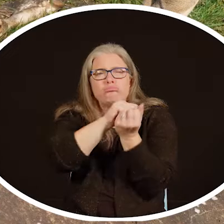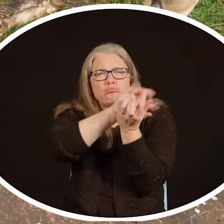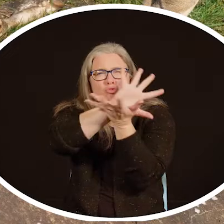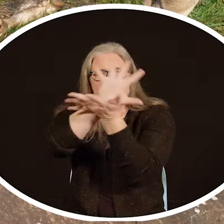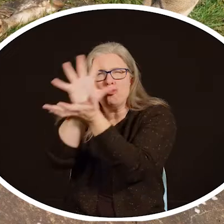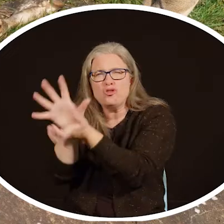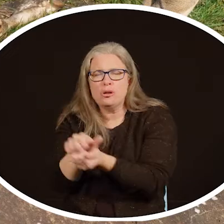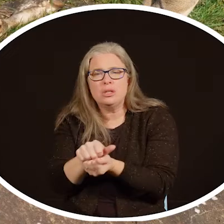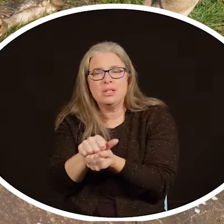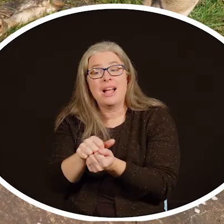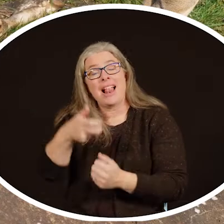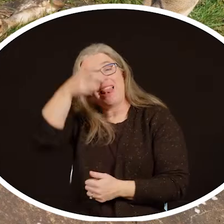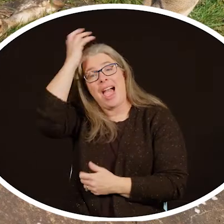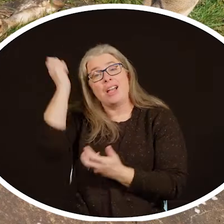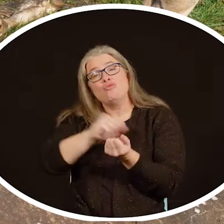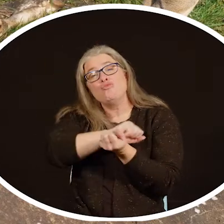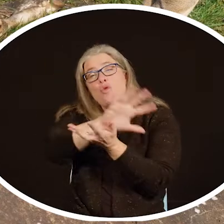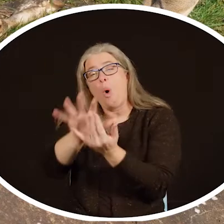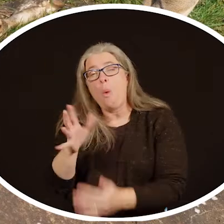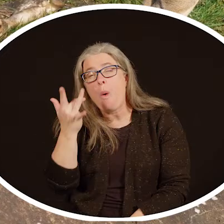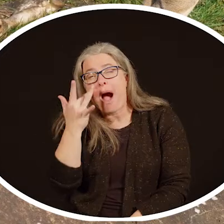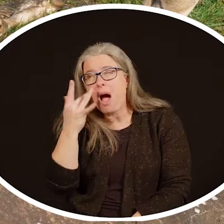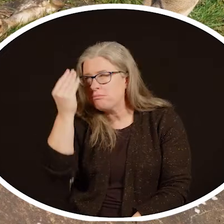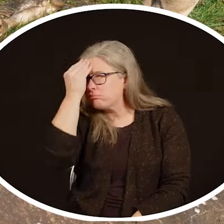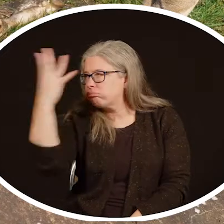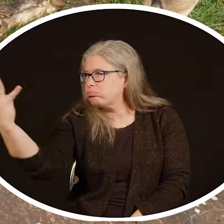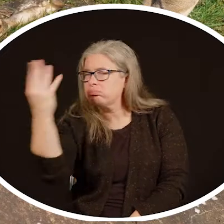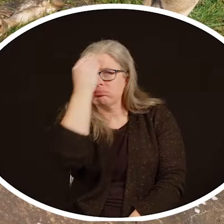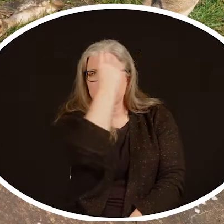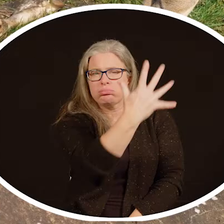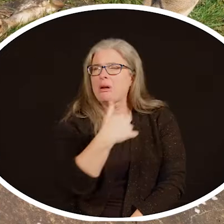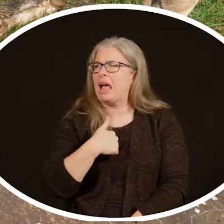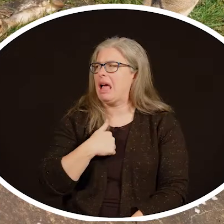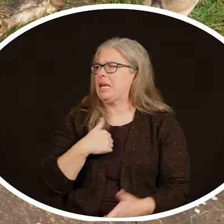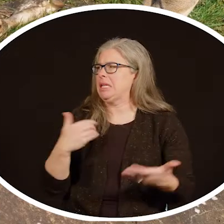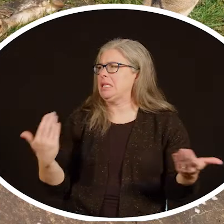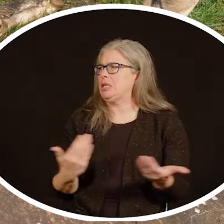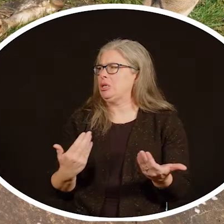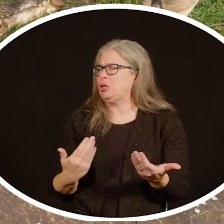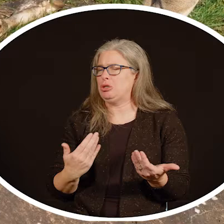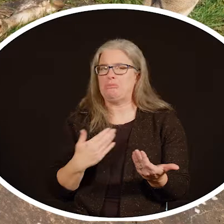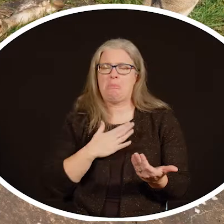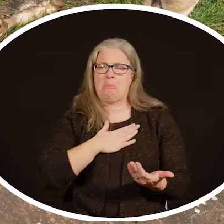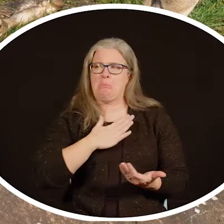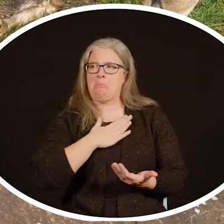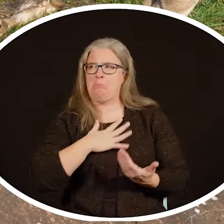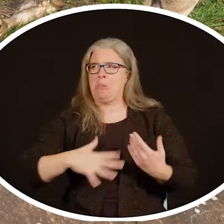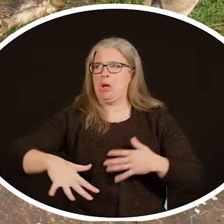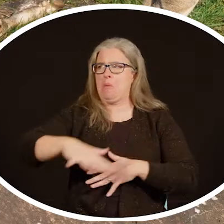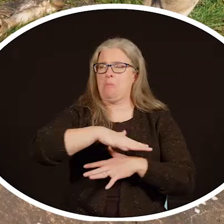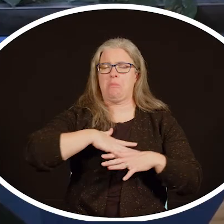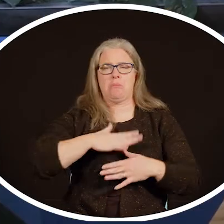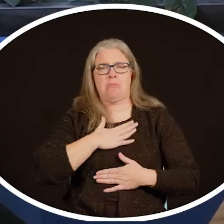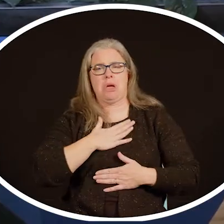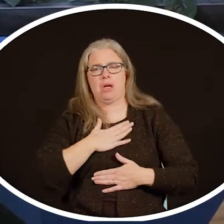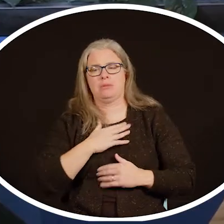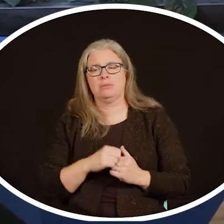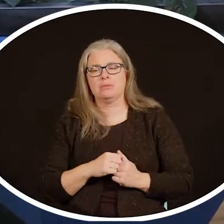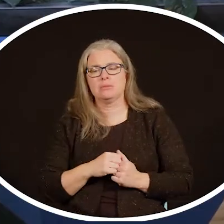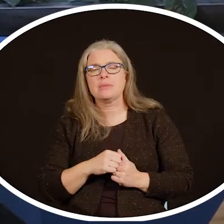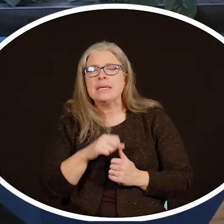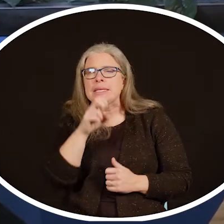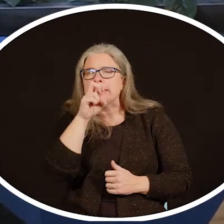cords. Lions roar to let other lions know where they're at and to claim their territory.